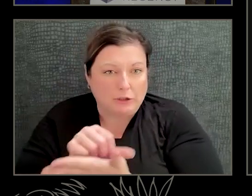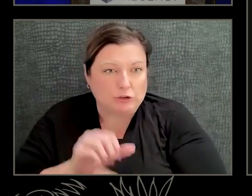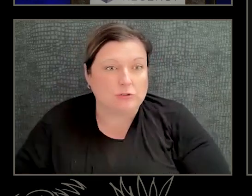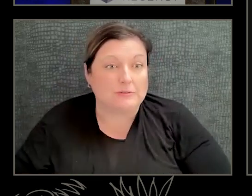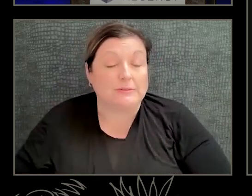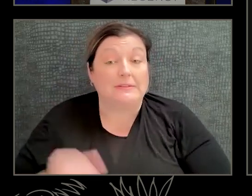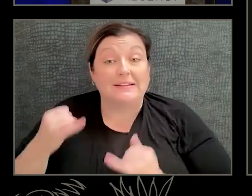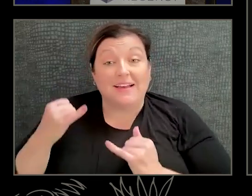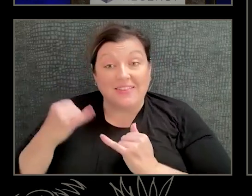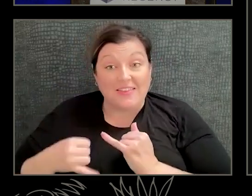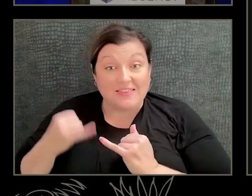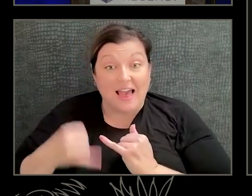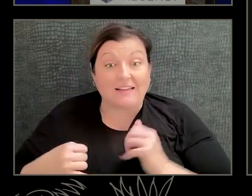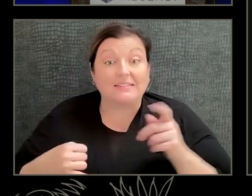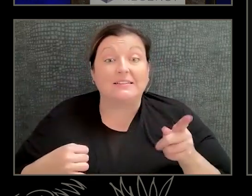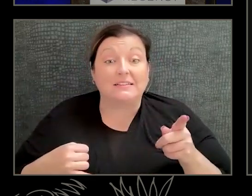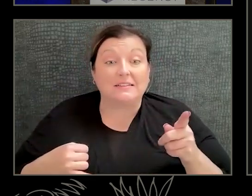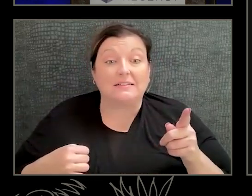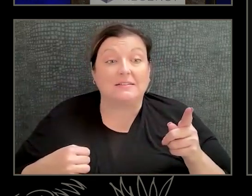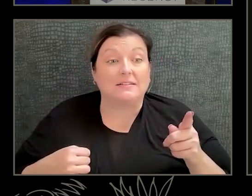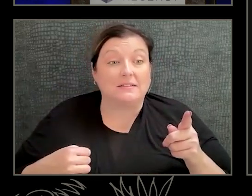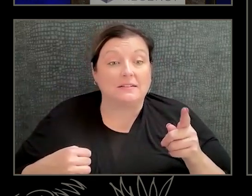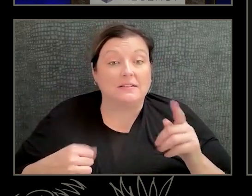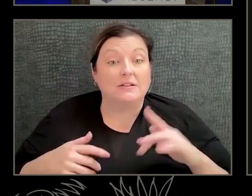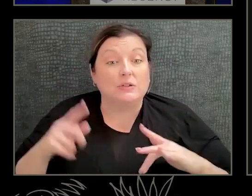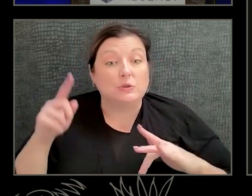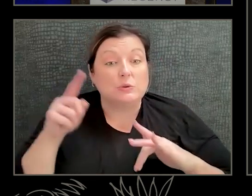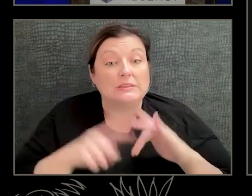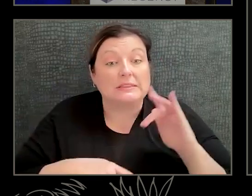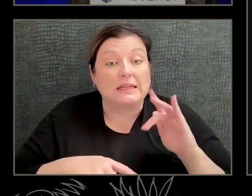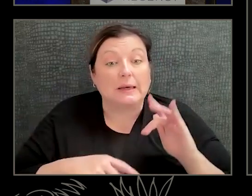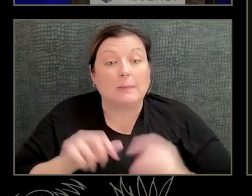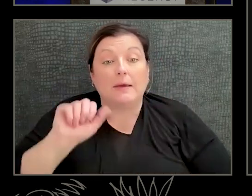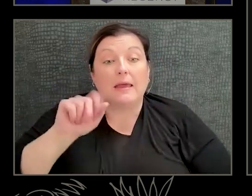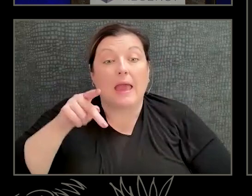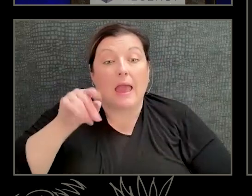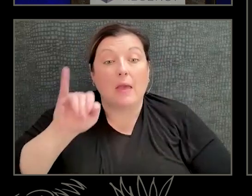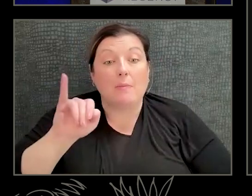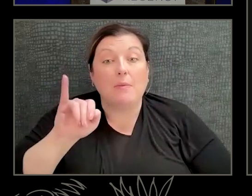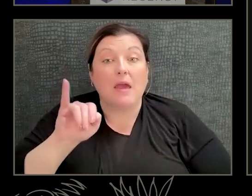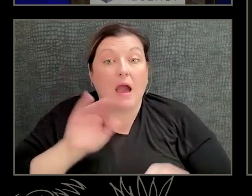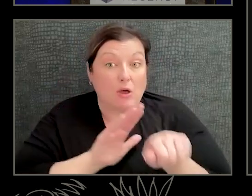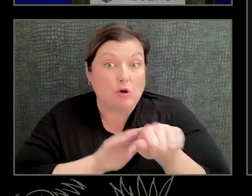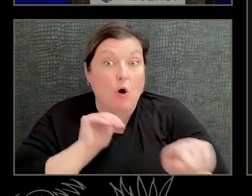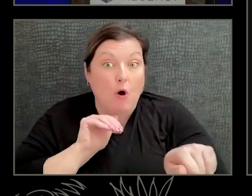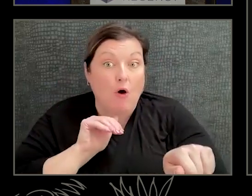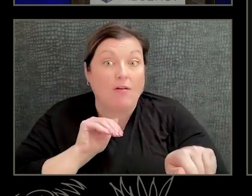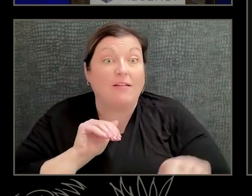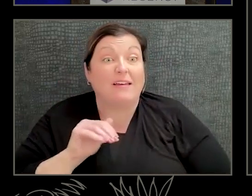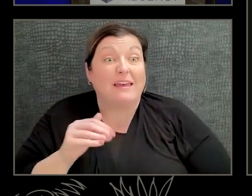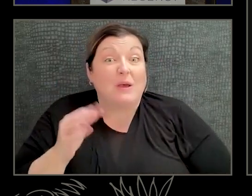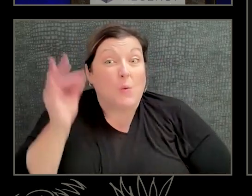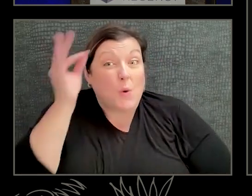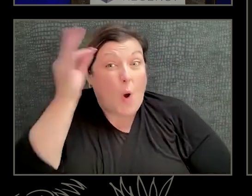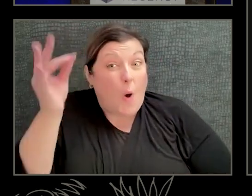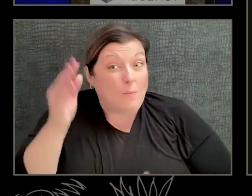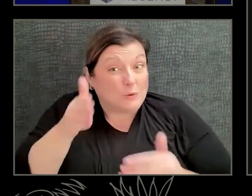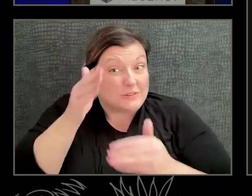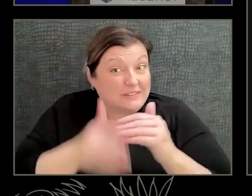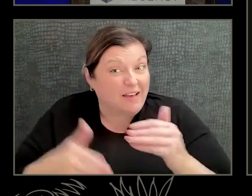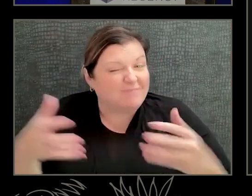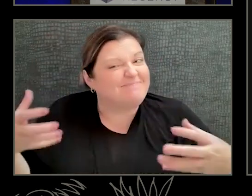And lastly, to skip an API call. That almost wraps up our session. Let's